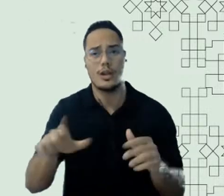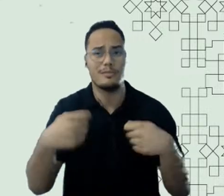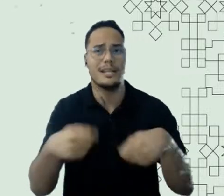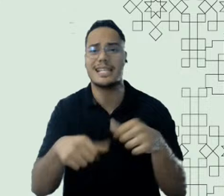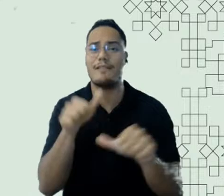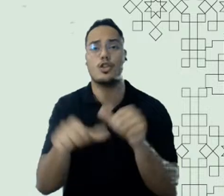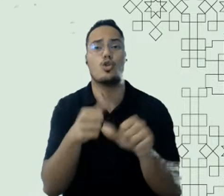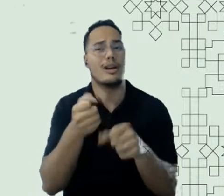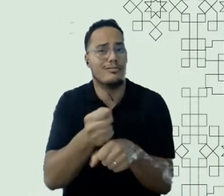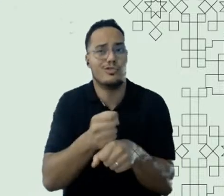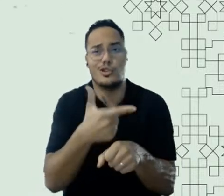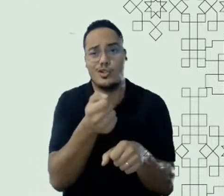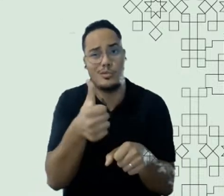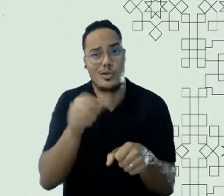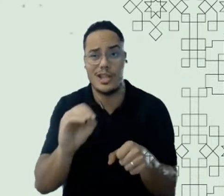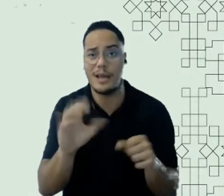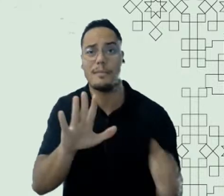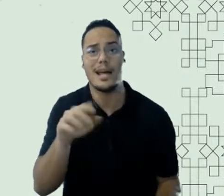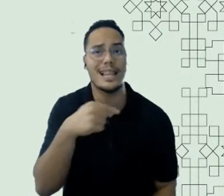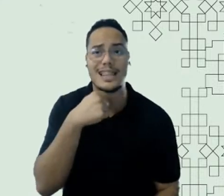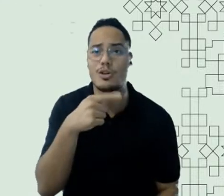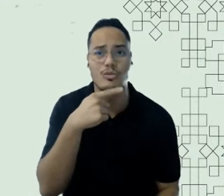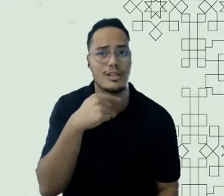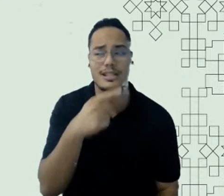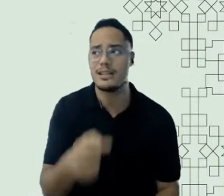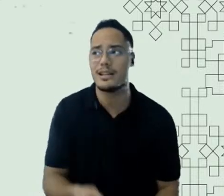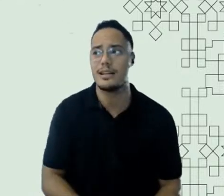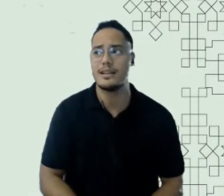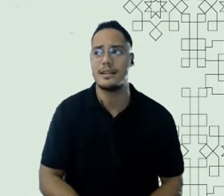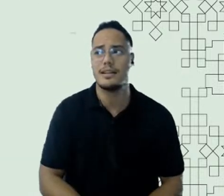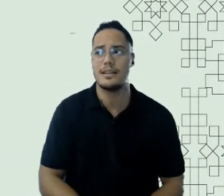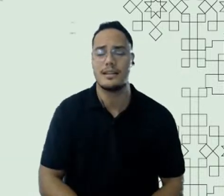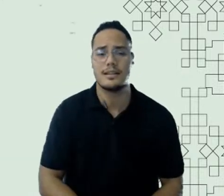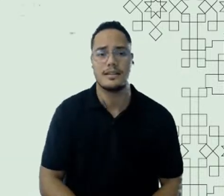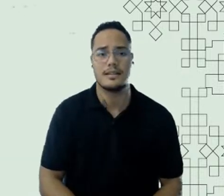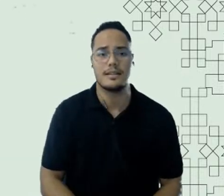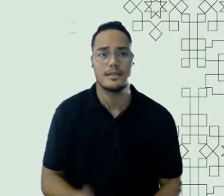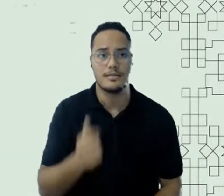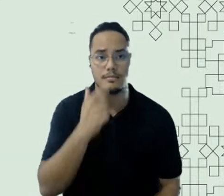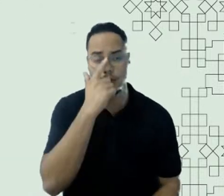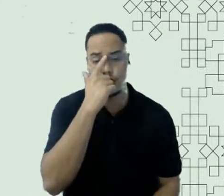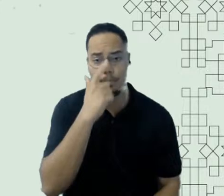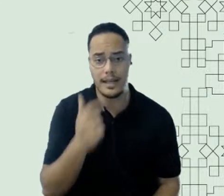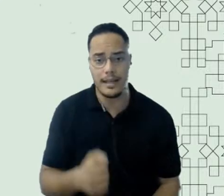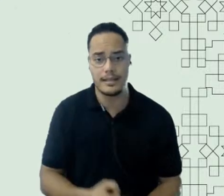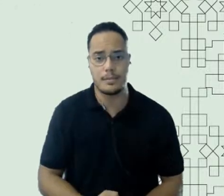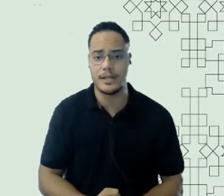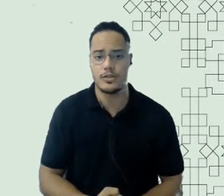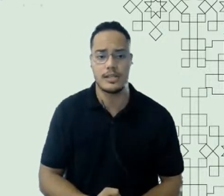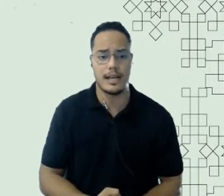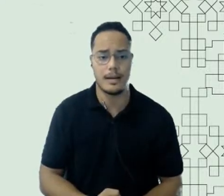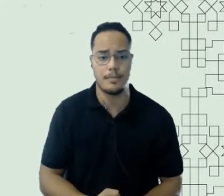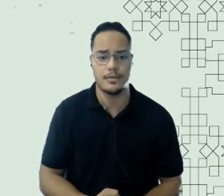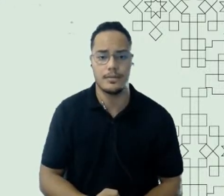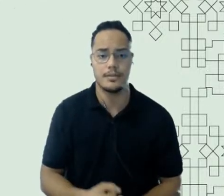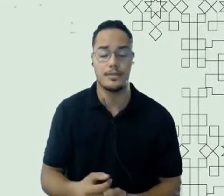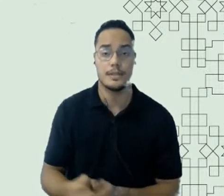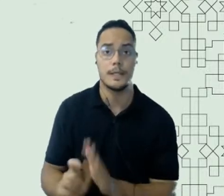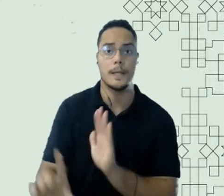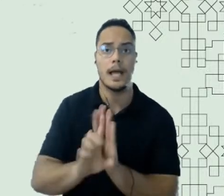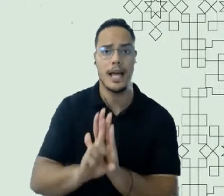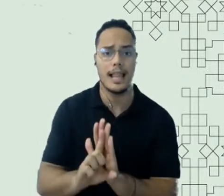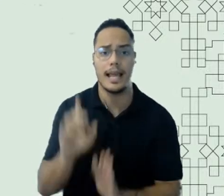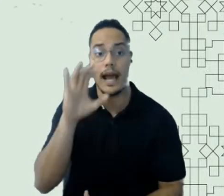time, we were discussing a law, and it became a law, to regulate the Brazilian internet, what we call Marco Civil, the